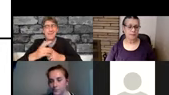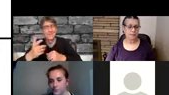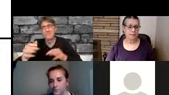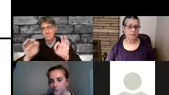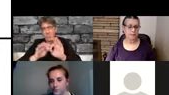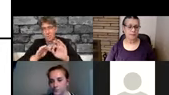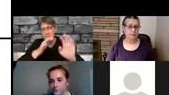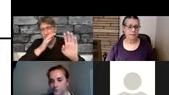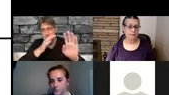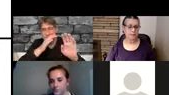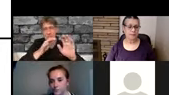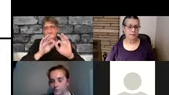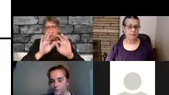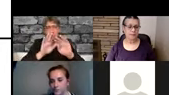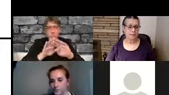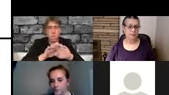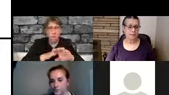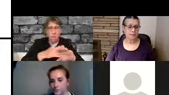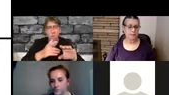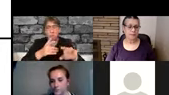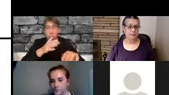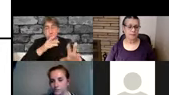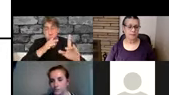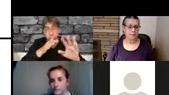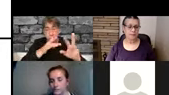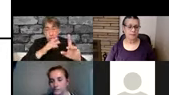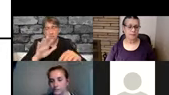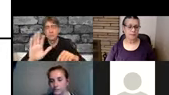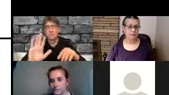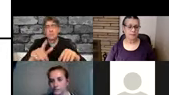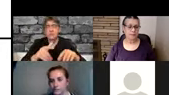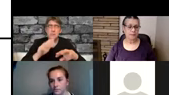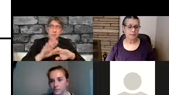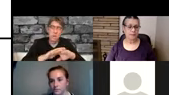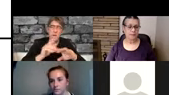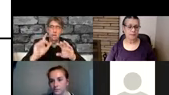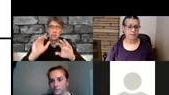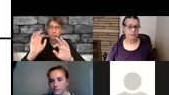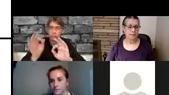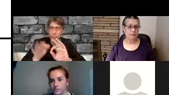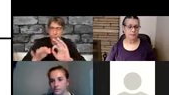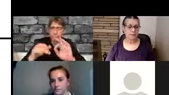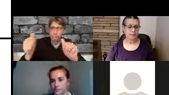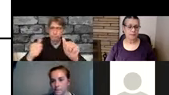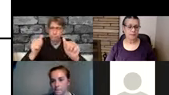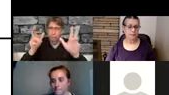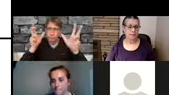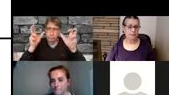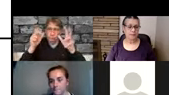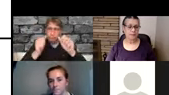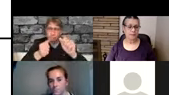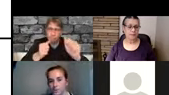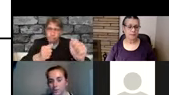have multiple interpreters working with us this evening. Kindly limit all comments to about 2 minutes. We ask that